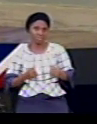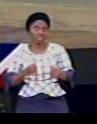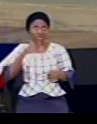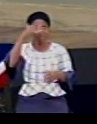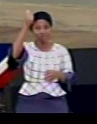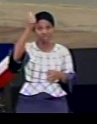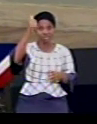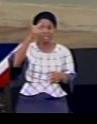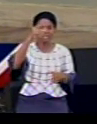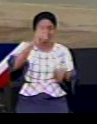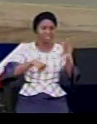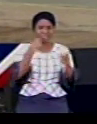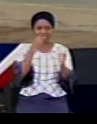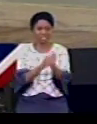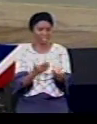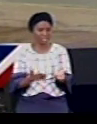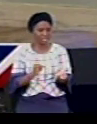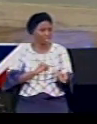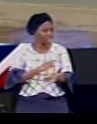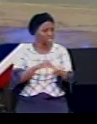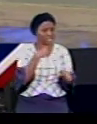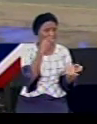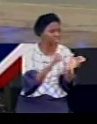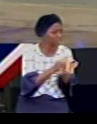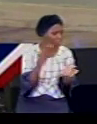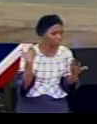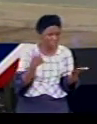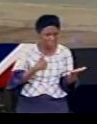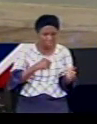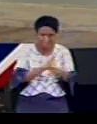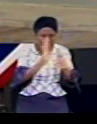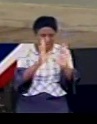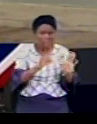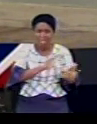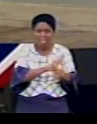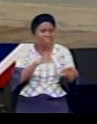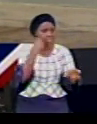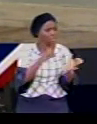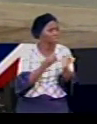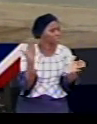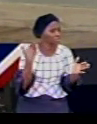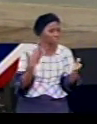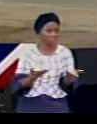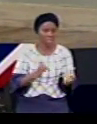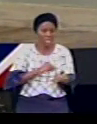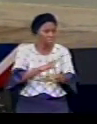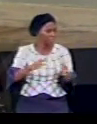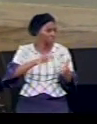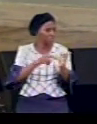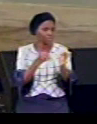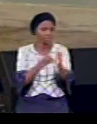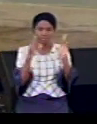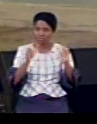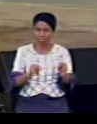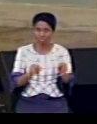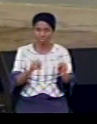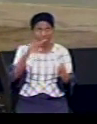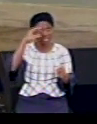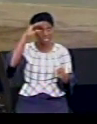He cannot say, I didn't mean that. He means what he has said. He said what he meant.